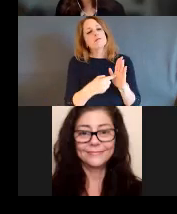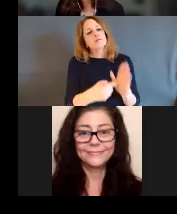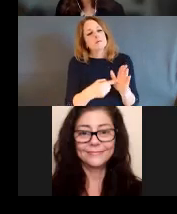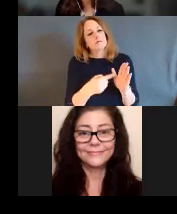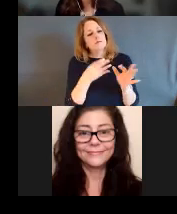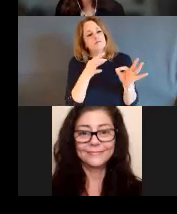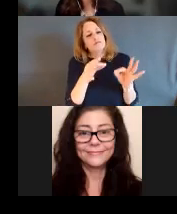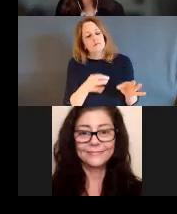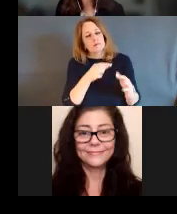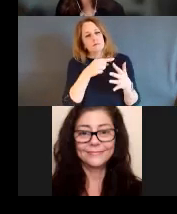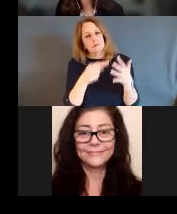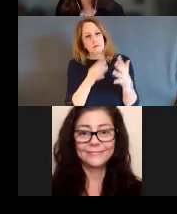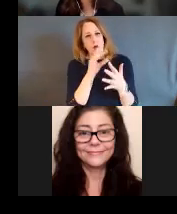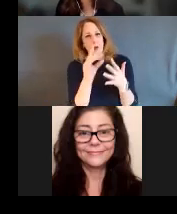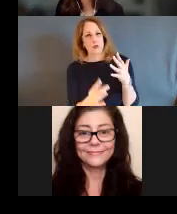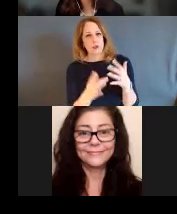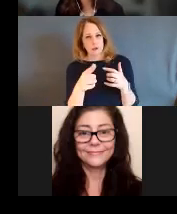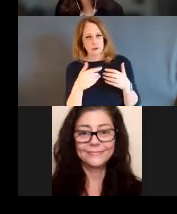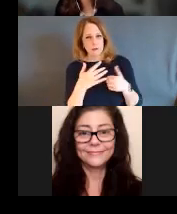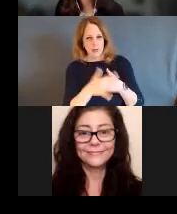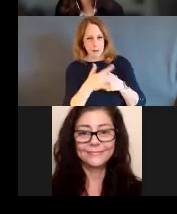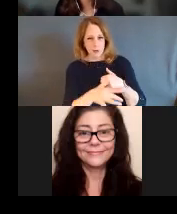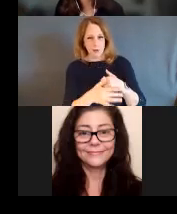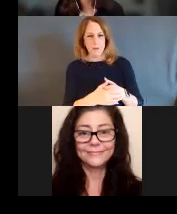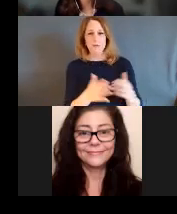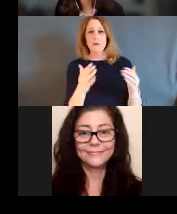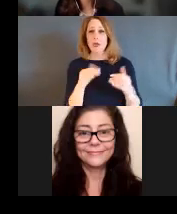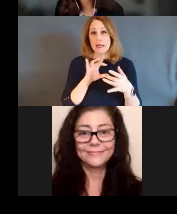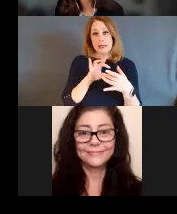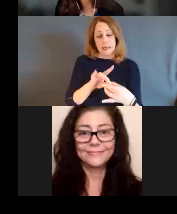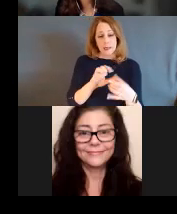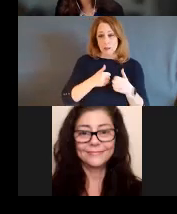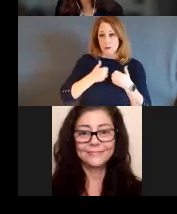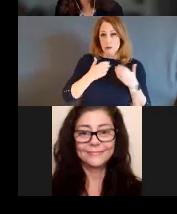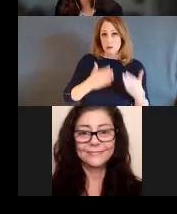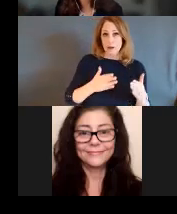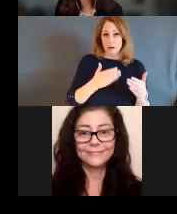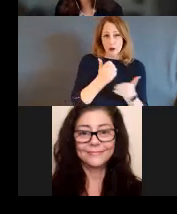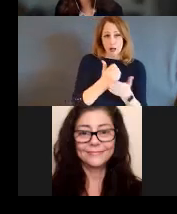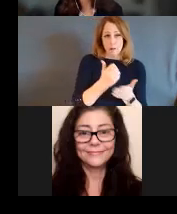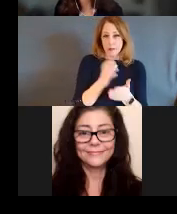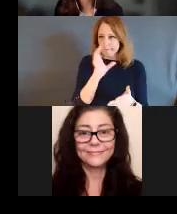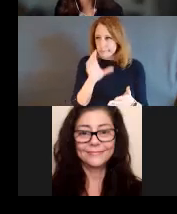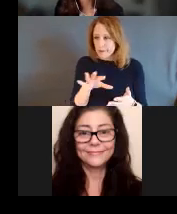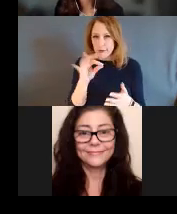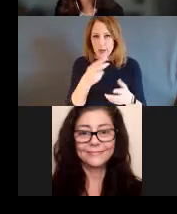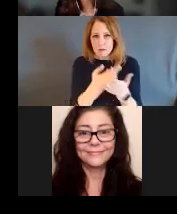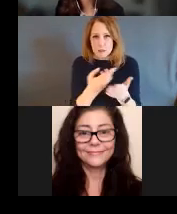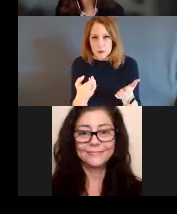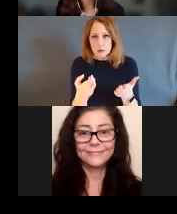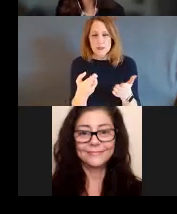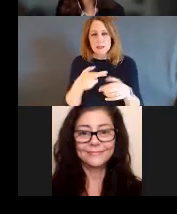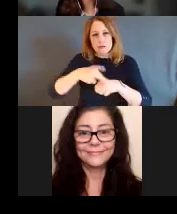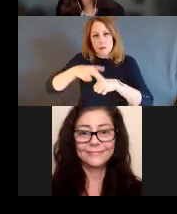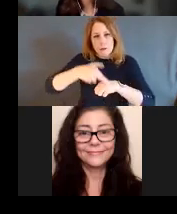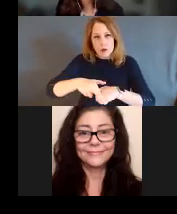available? Are you connecting the survivor with resources that they are most interested in, or resources or referrals that they